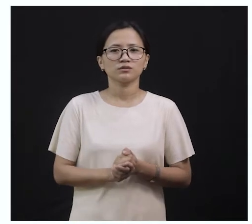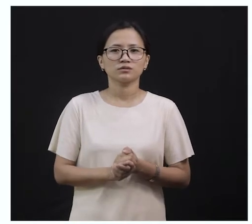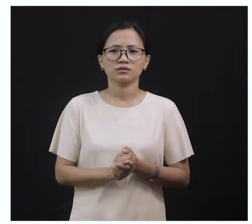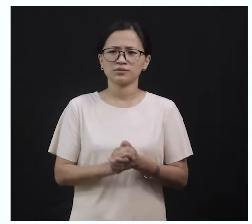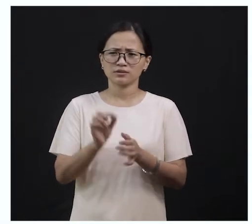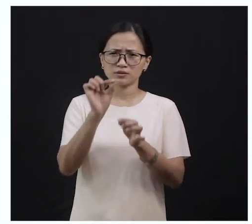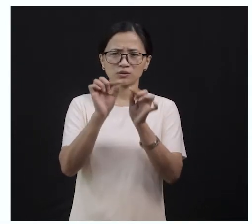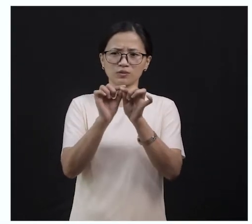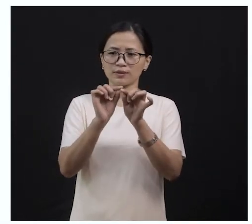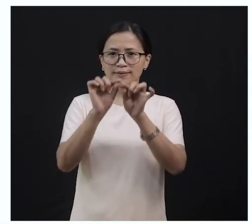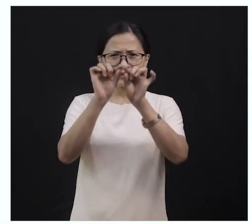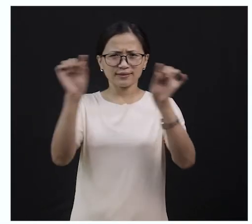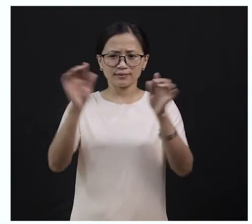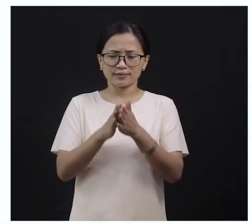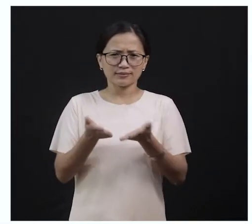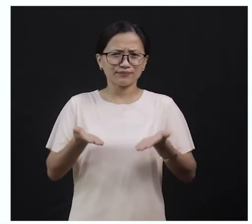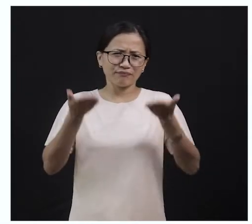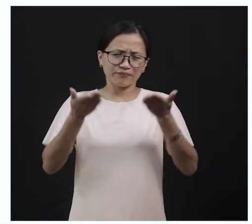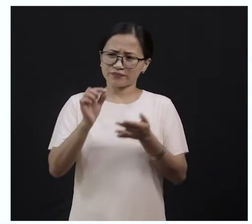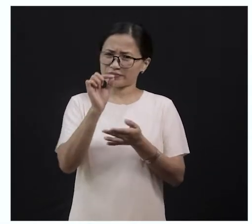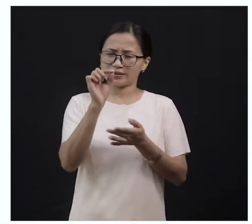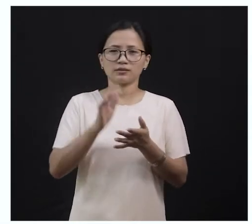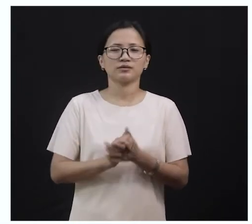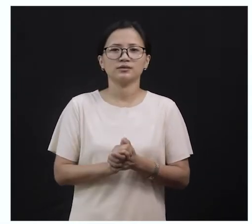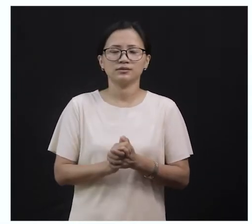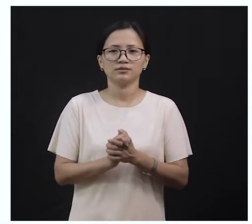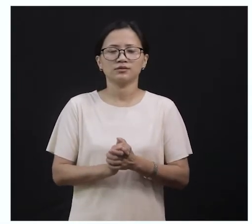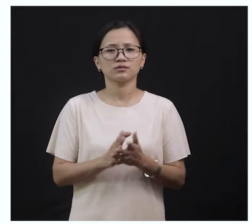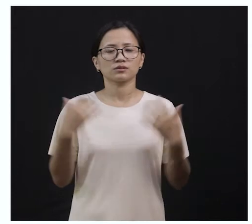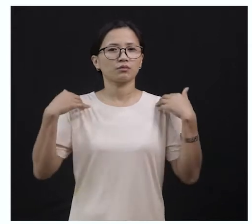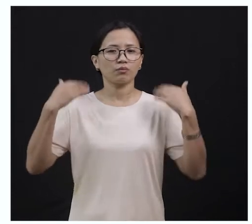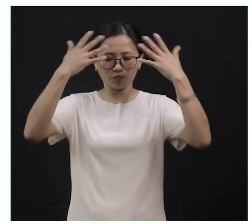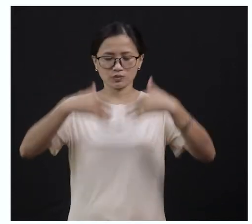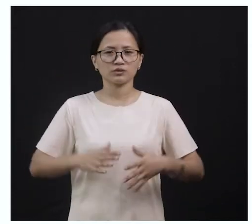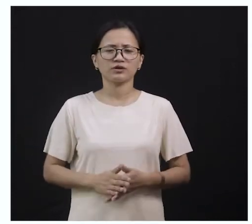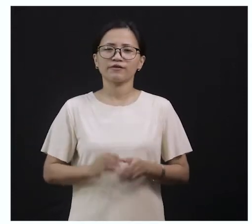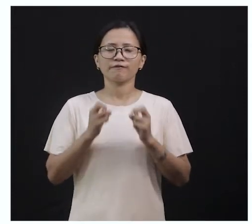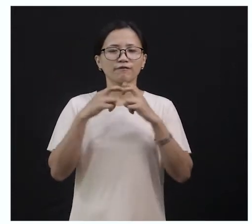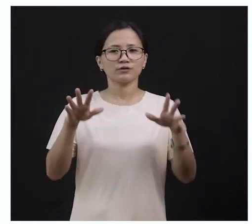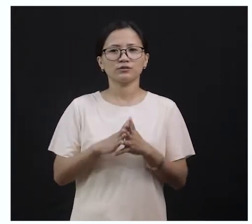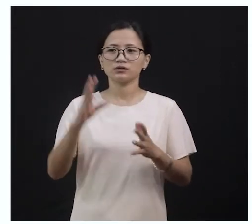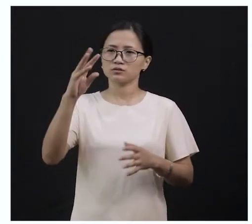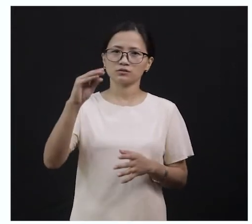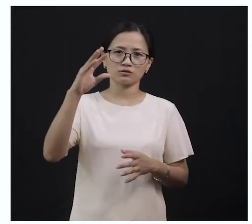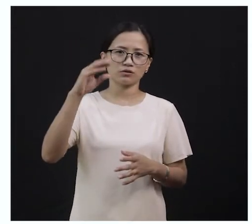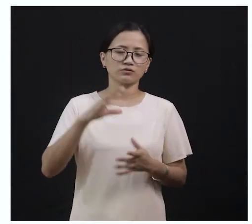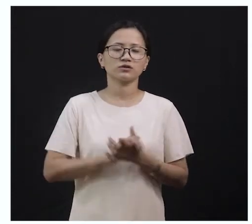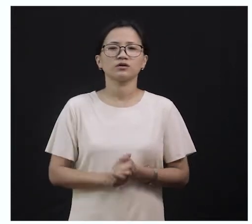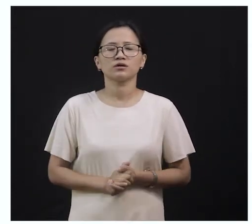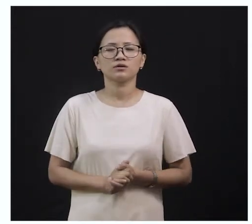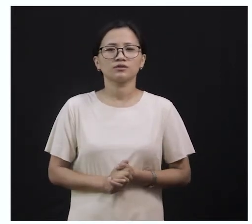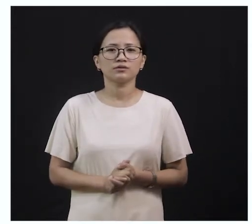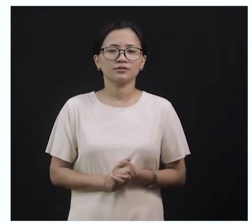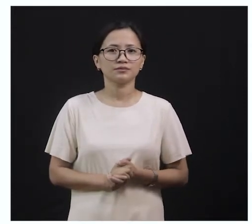so thin that it breaks easily, right? And their body is also very soft. So that means so fragile. The